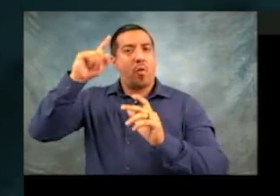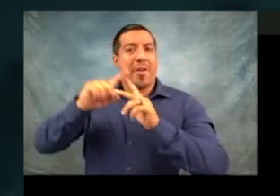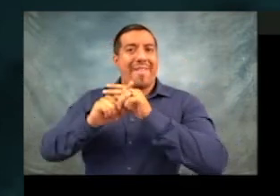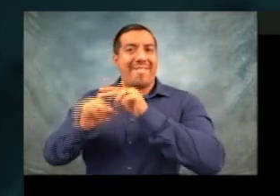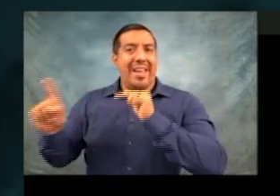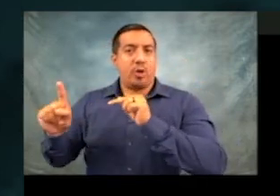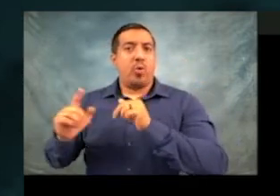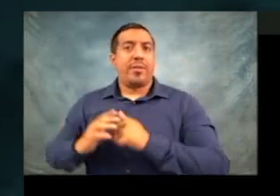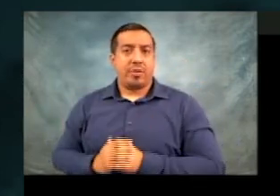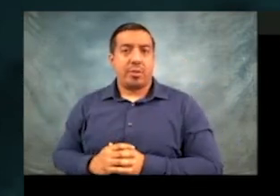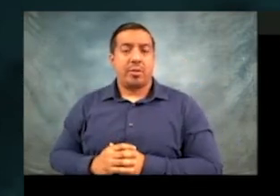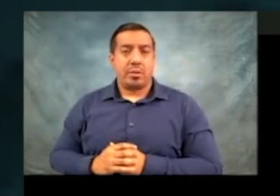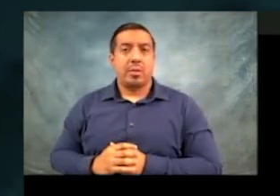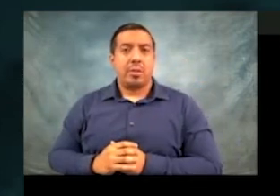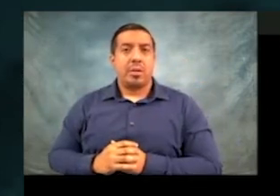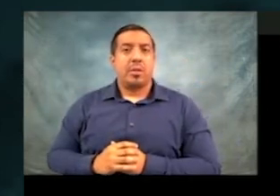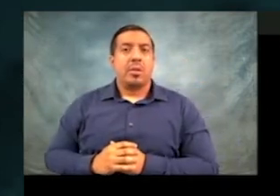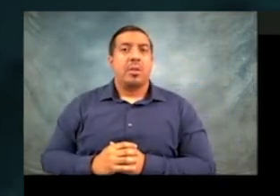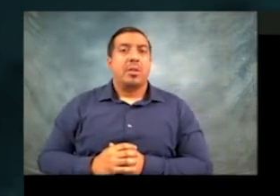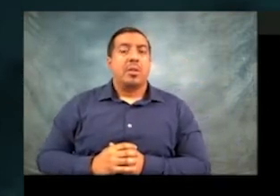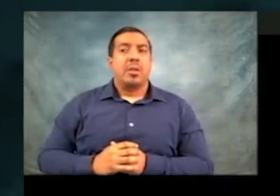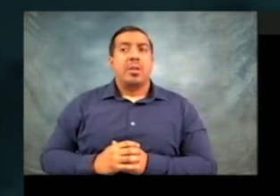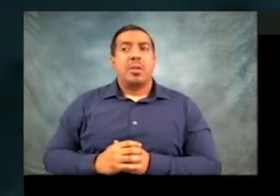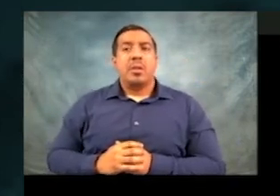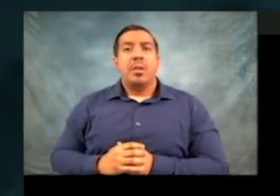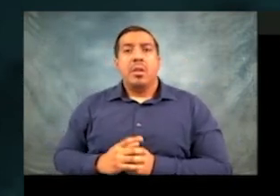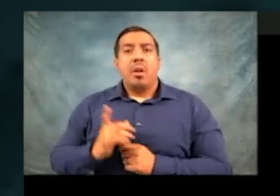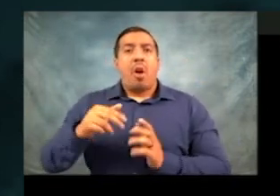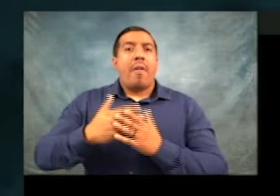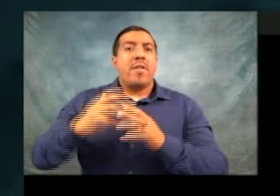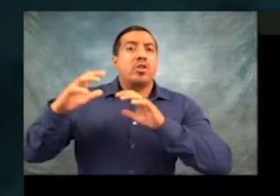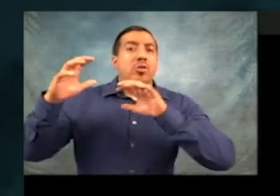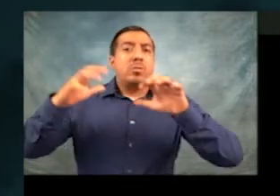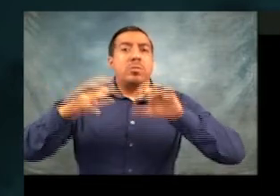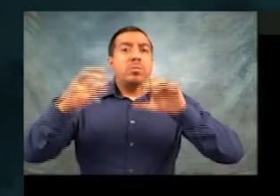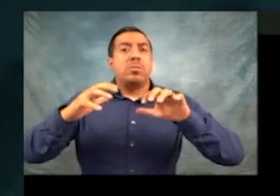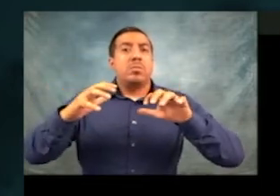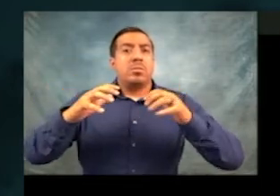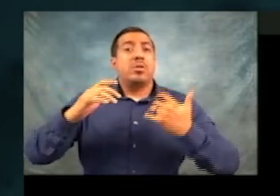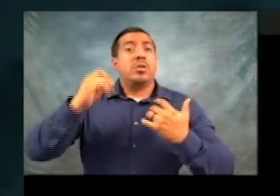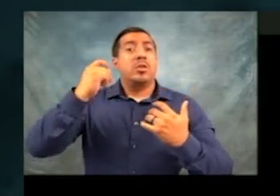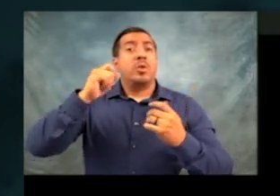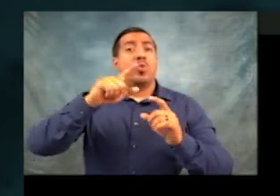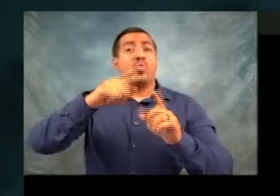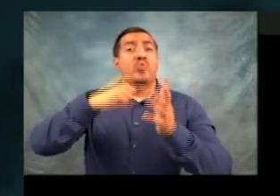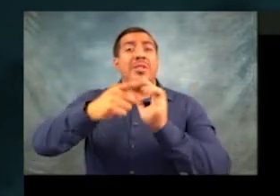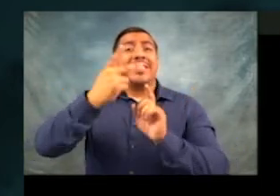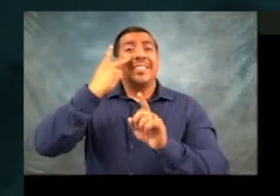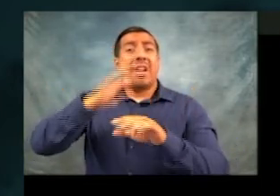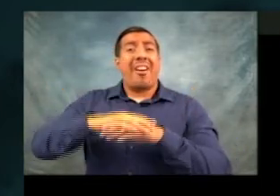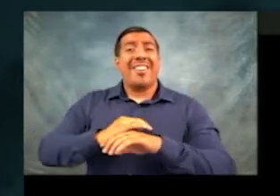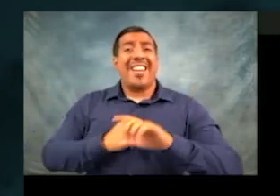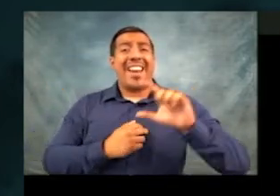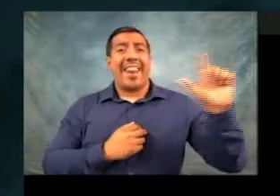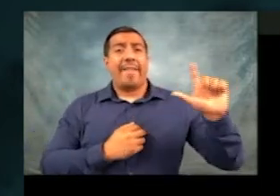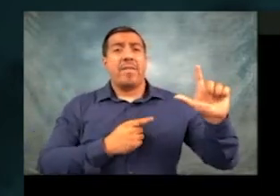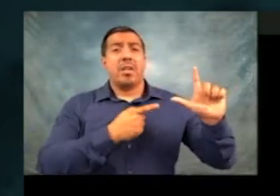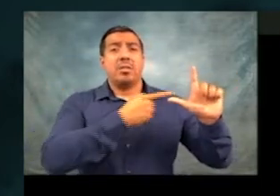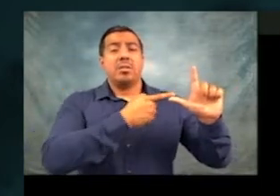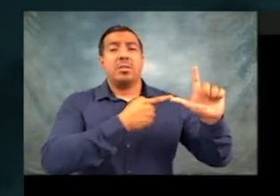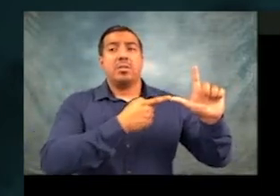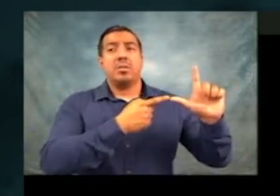my time at the helm of storm surge. And so what you see on the left-hand side